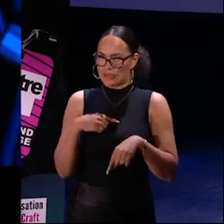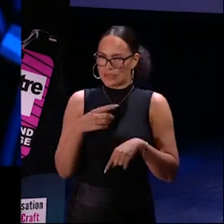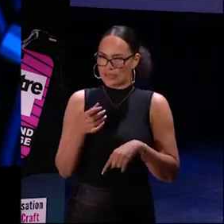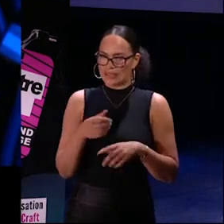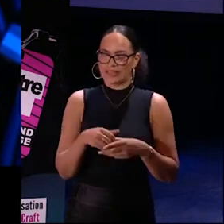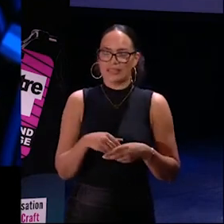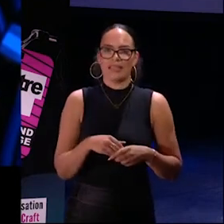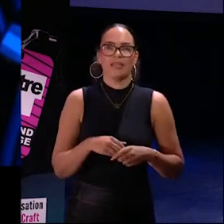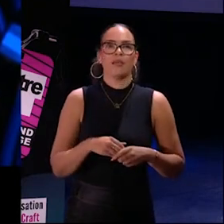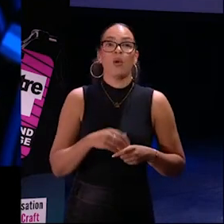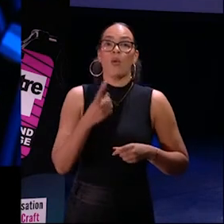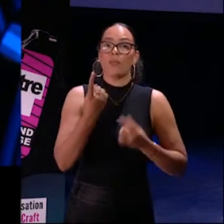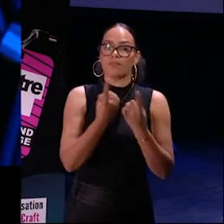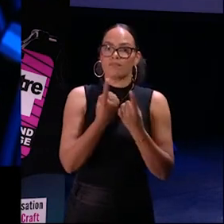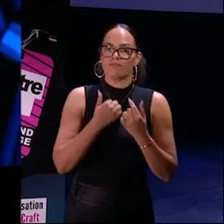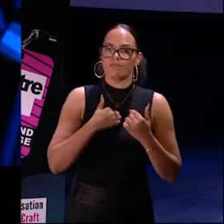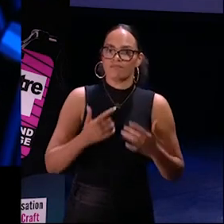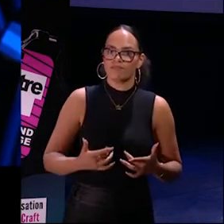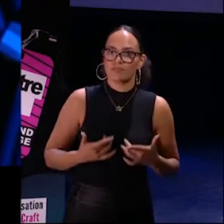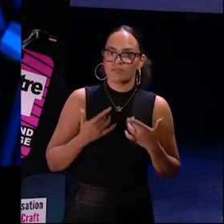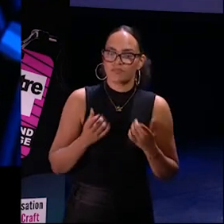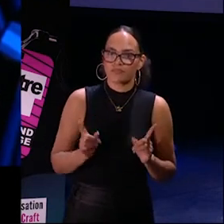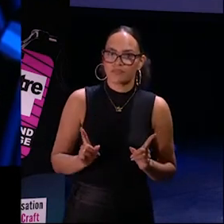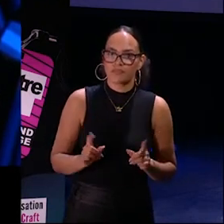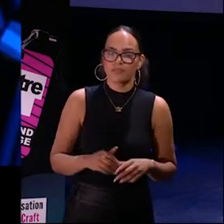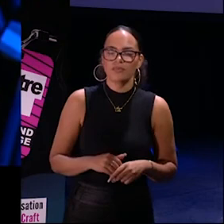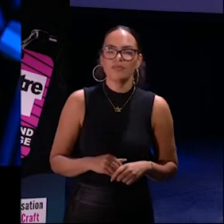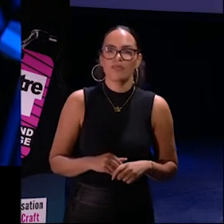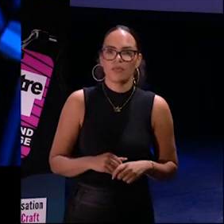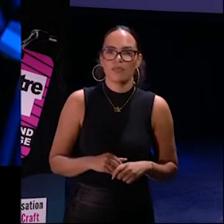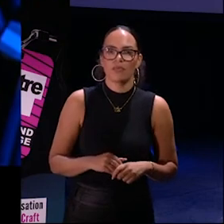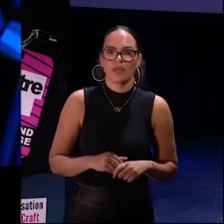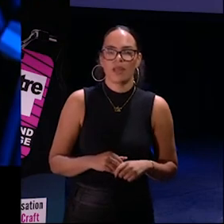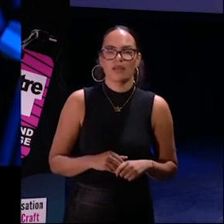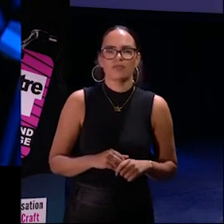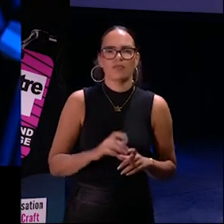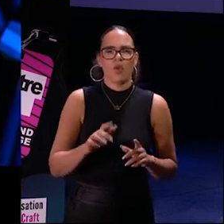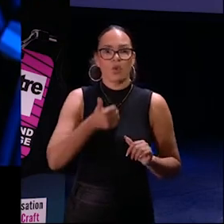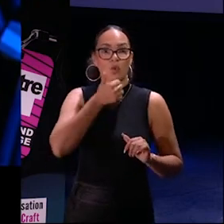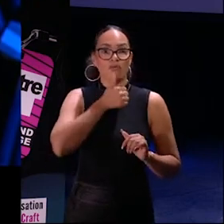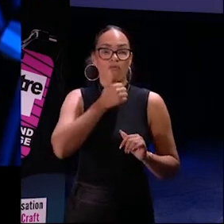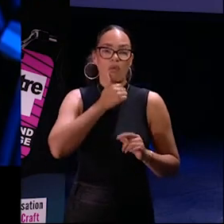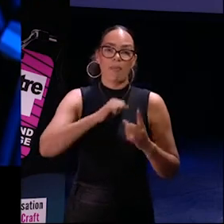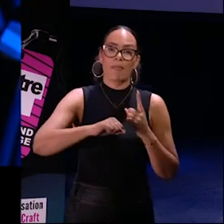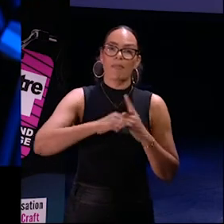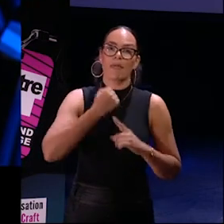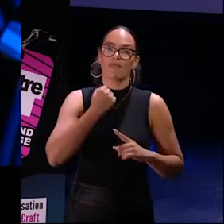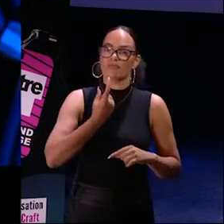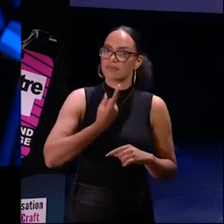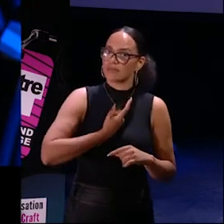things that I've felt is the most useful and impactful, both for myself